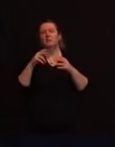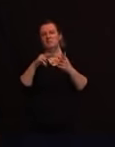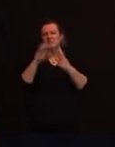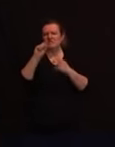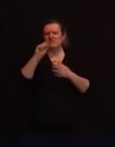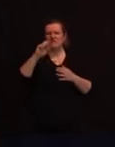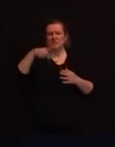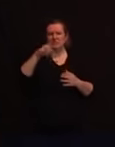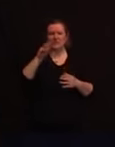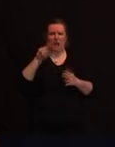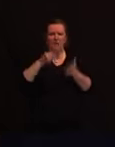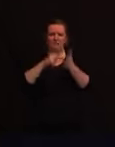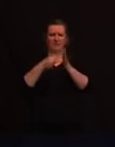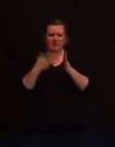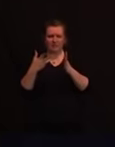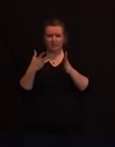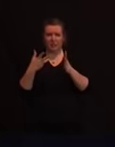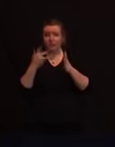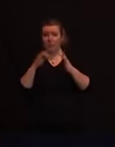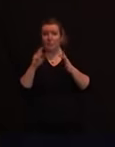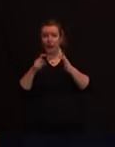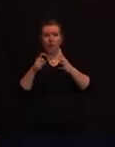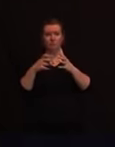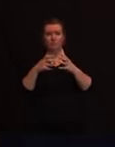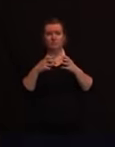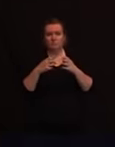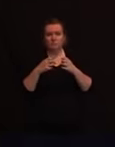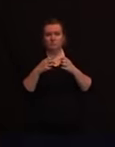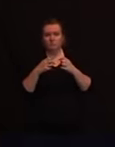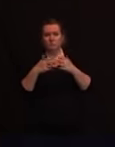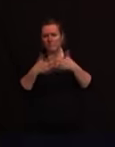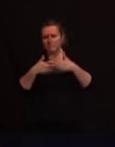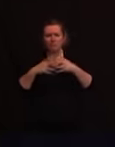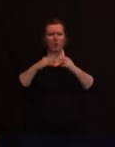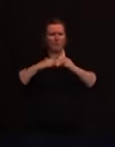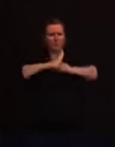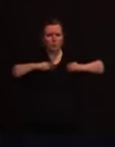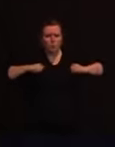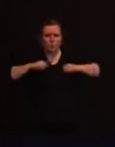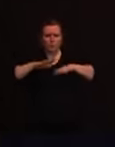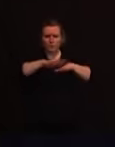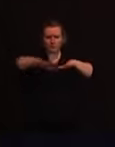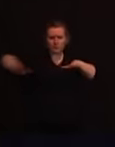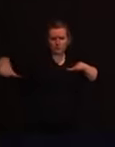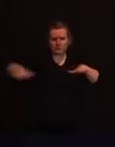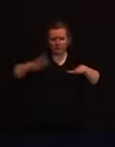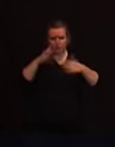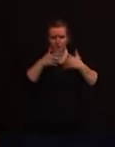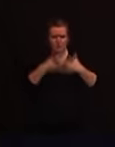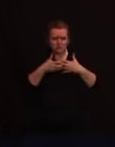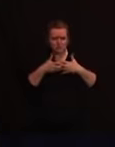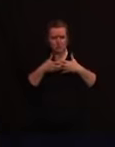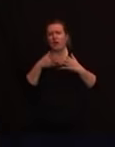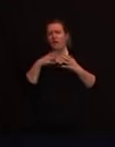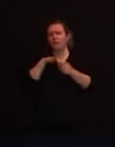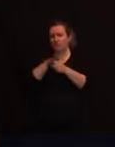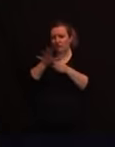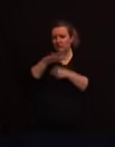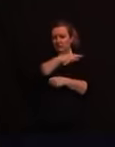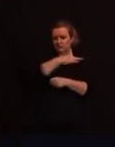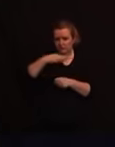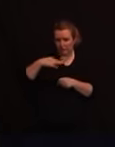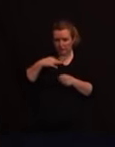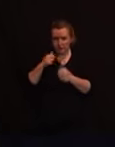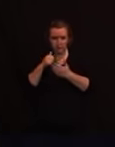around the bed that's required by the patient, and then have a ratio of caregivers to patient at a higher level than